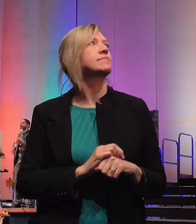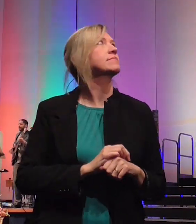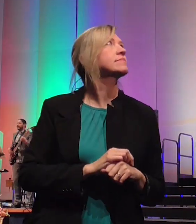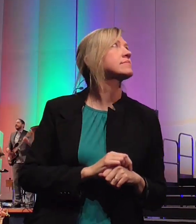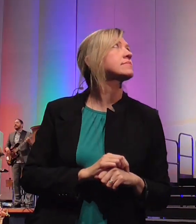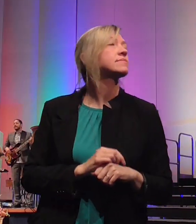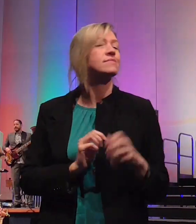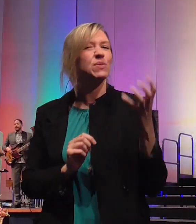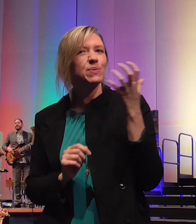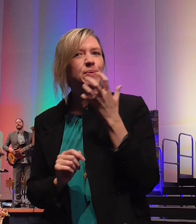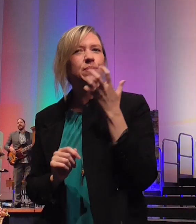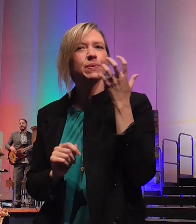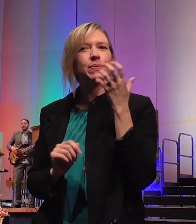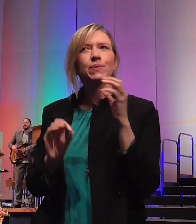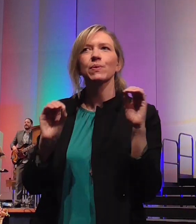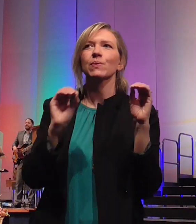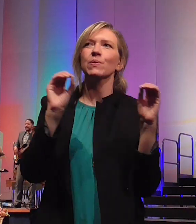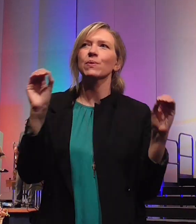ooh.